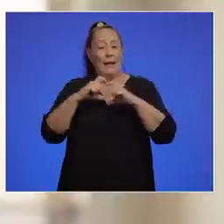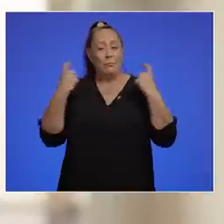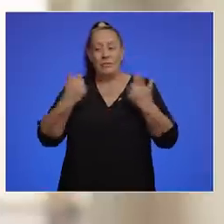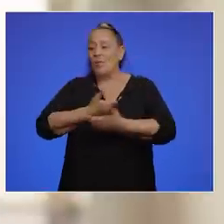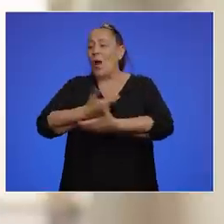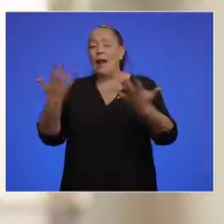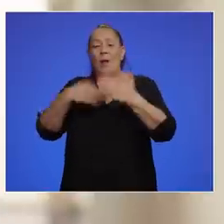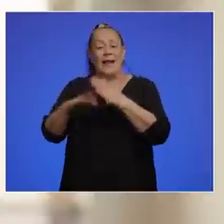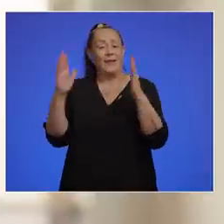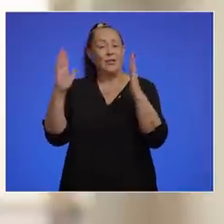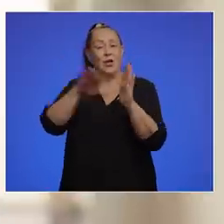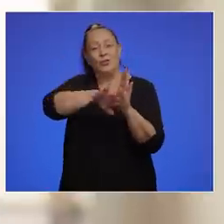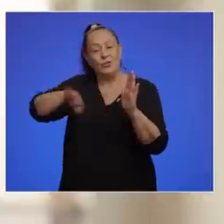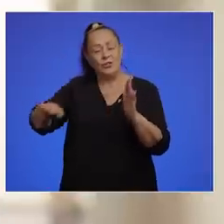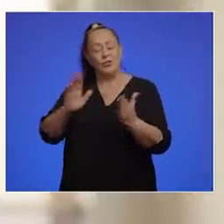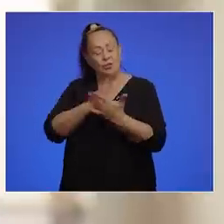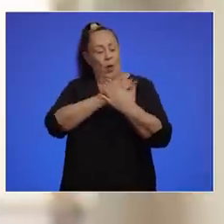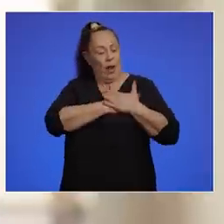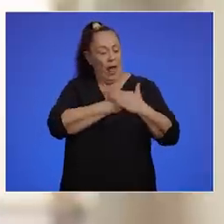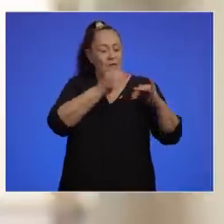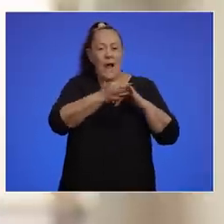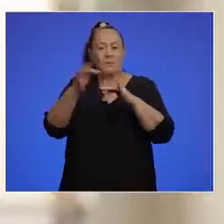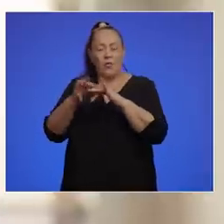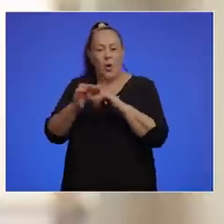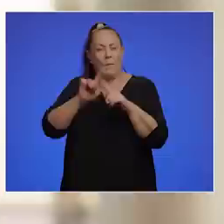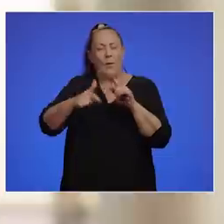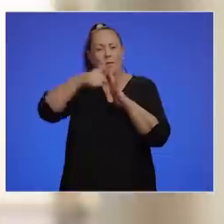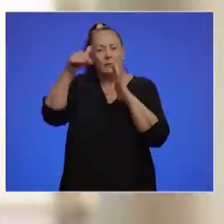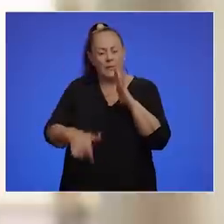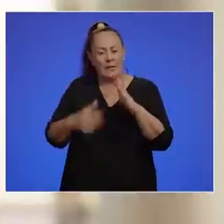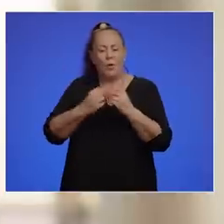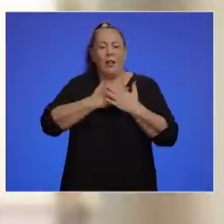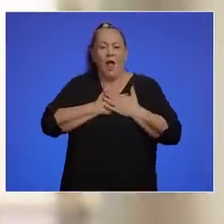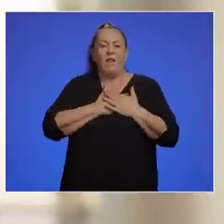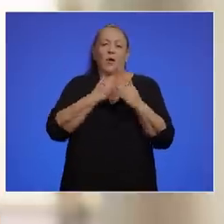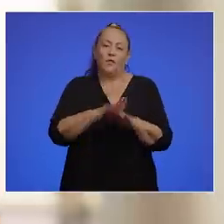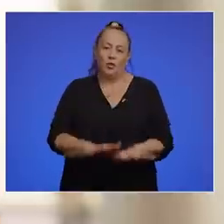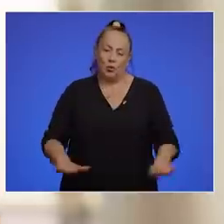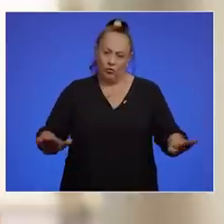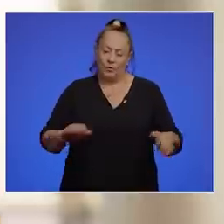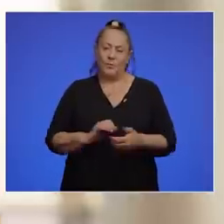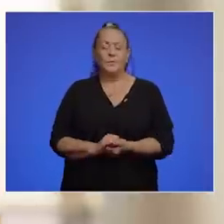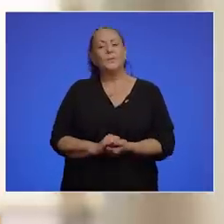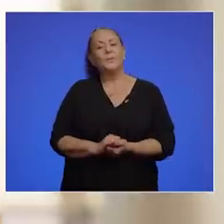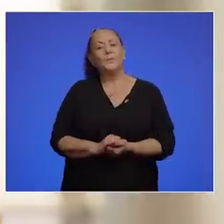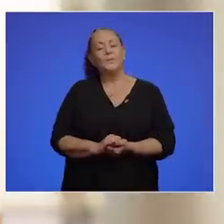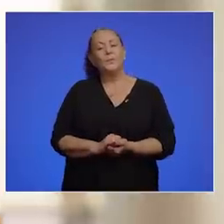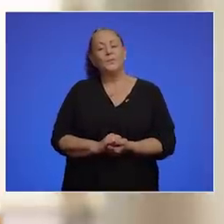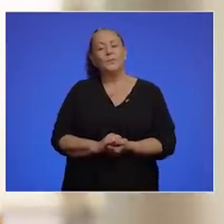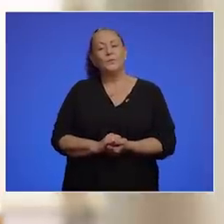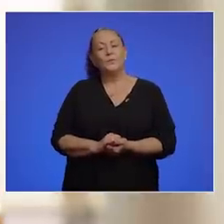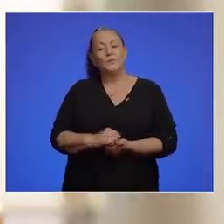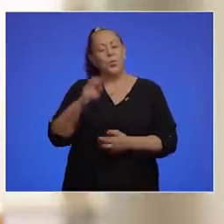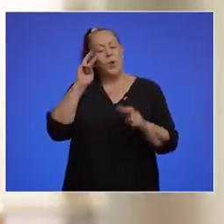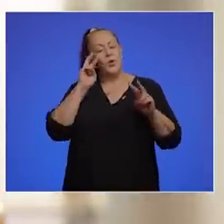And the religious life Is actually the love Of husband and wife And children And when we